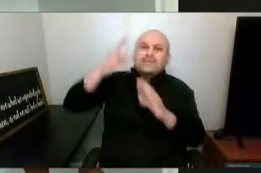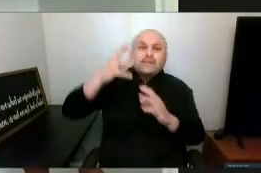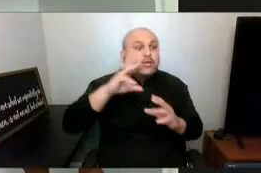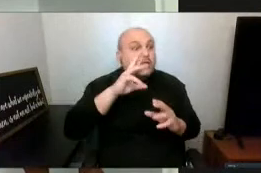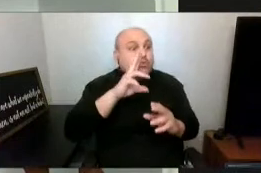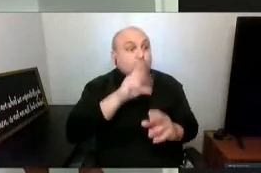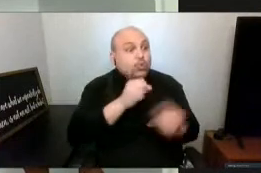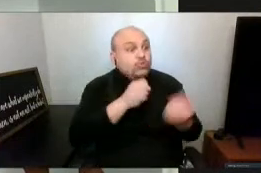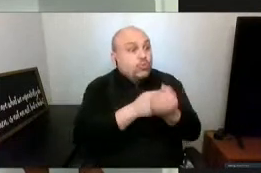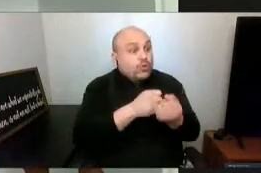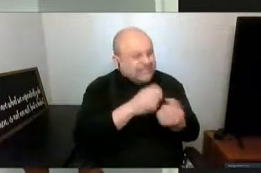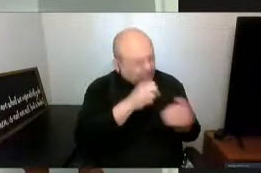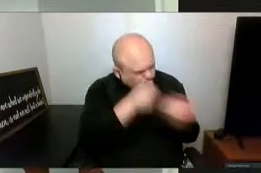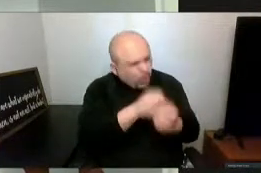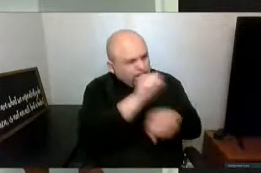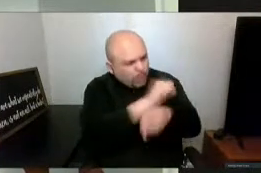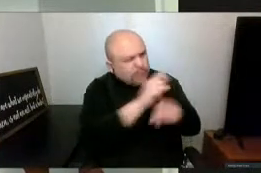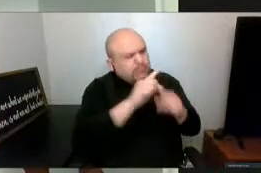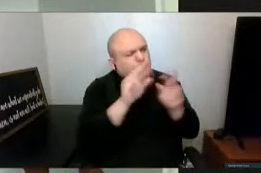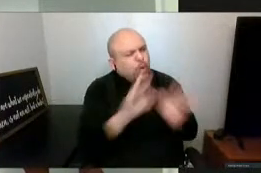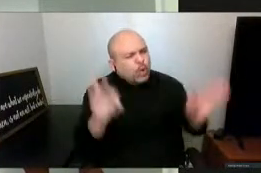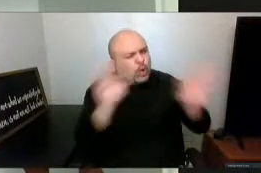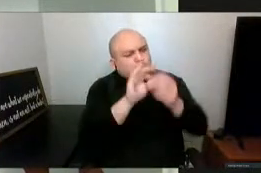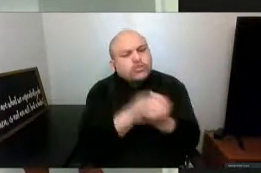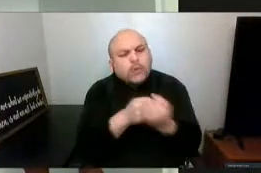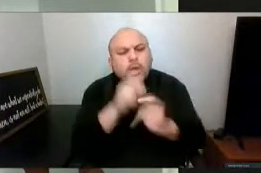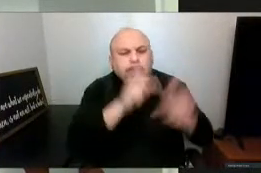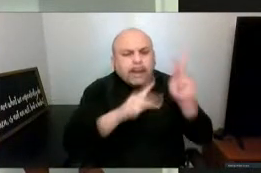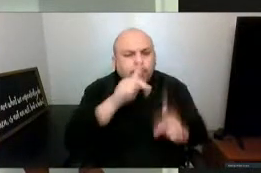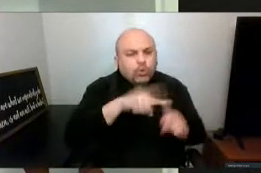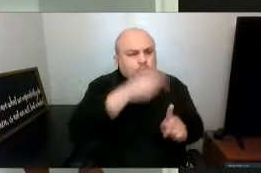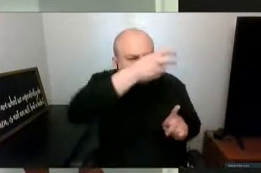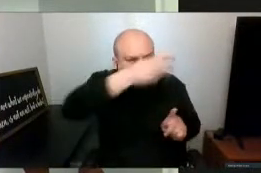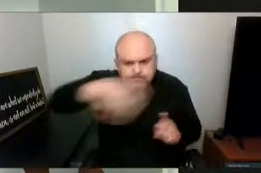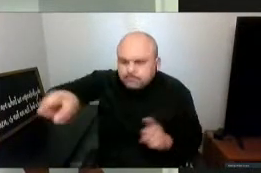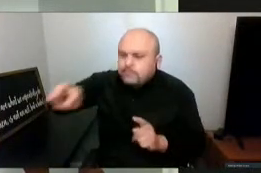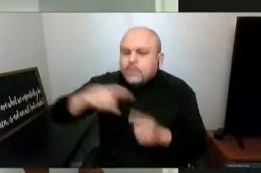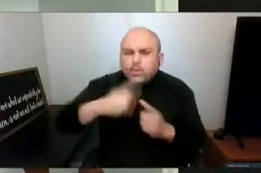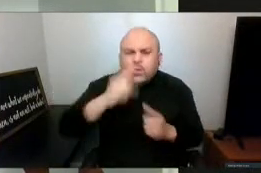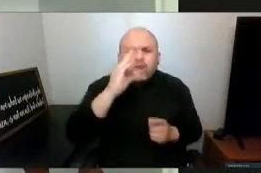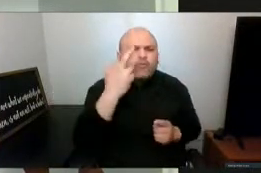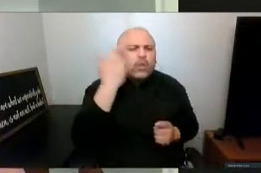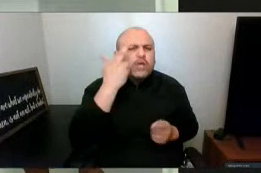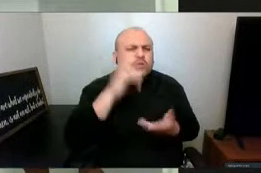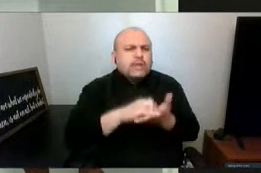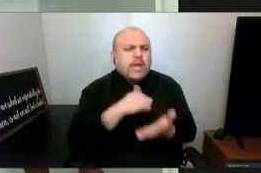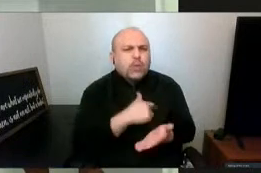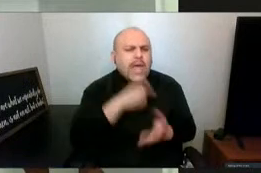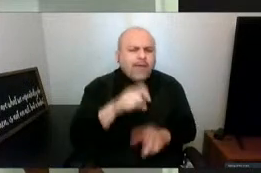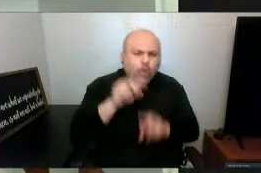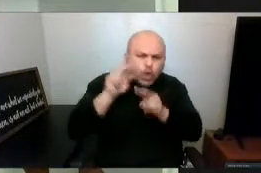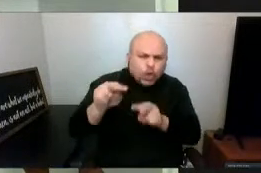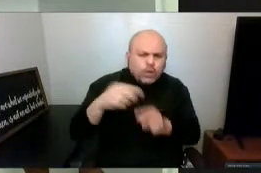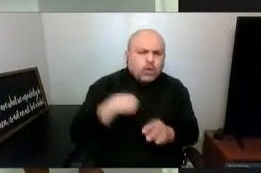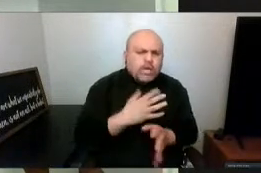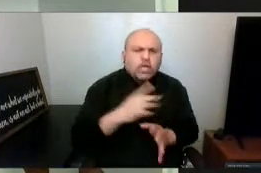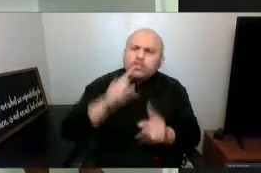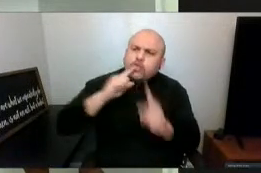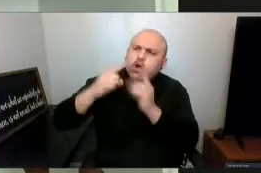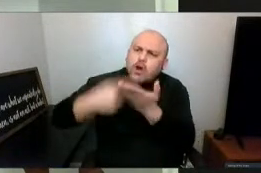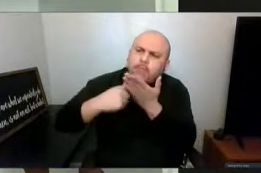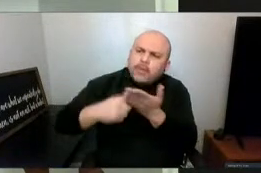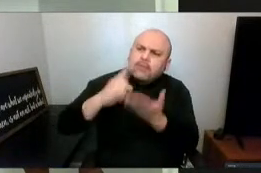important support for people. And it's one of the reasons that we really have to look at, we talk about flexible funding in